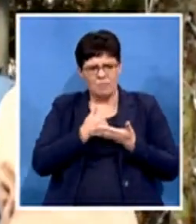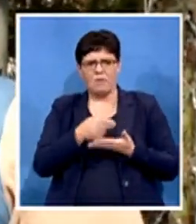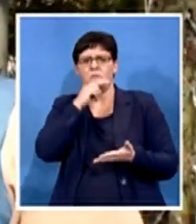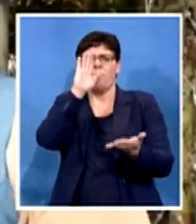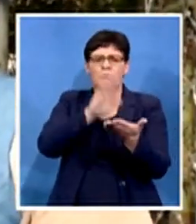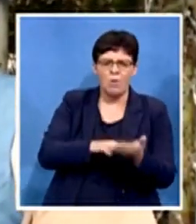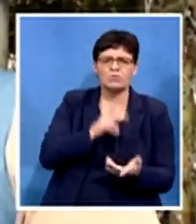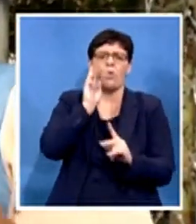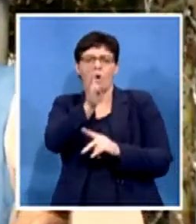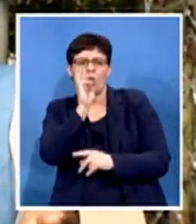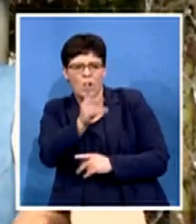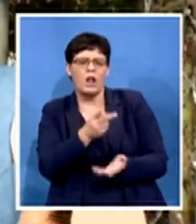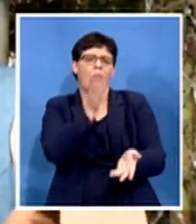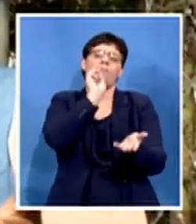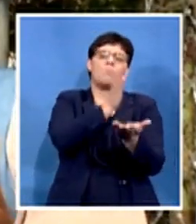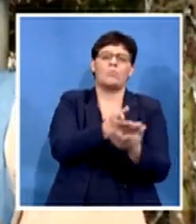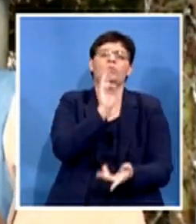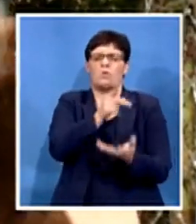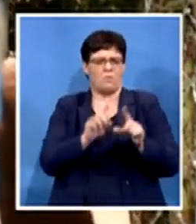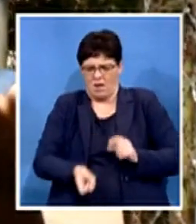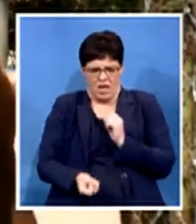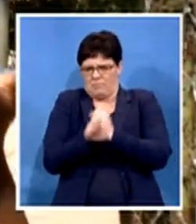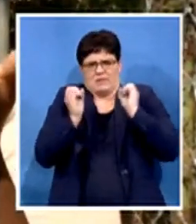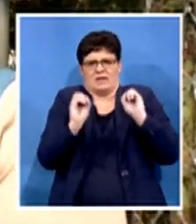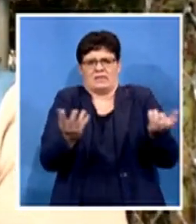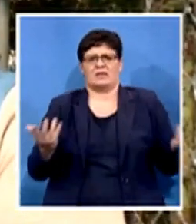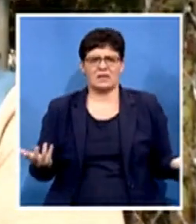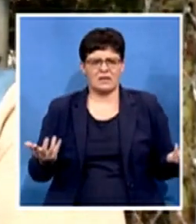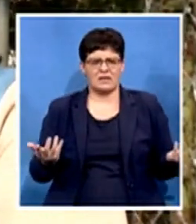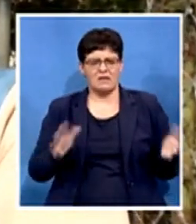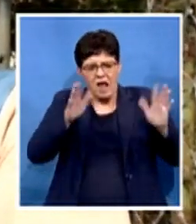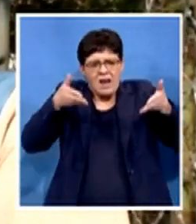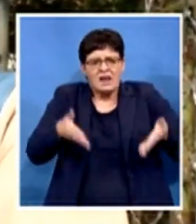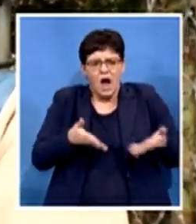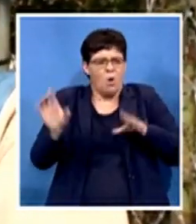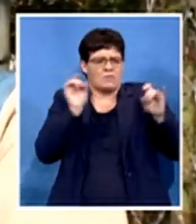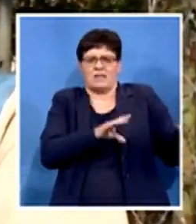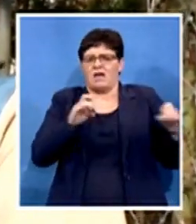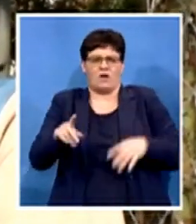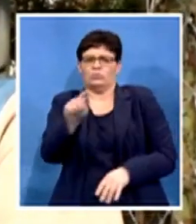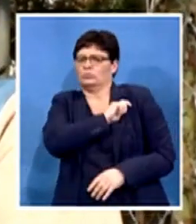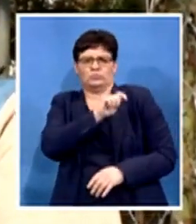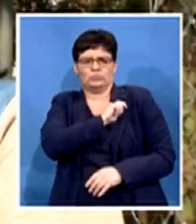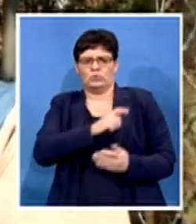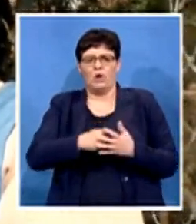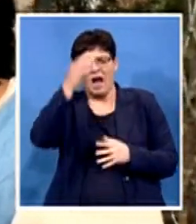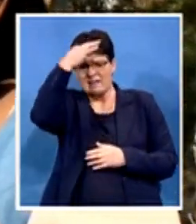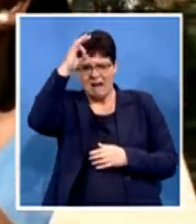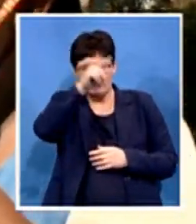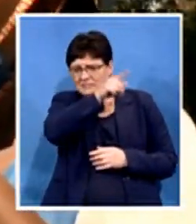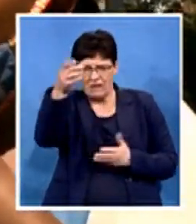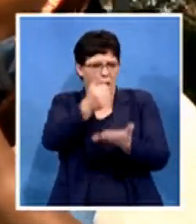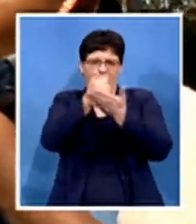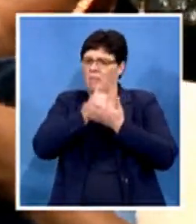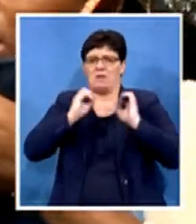fela ha ona batho ba kenang ho ona rona re dutseng tse re dutse ka mona ka mona ka mo go kulelang ka teng. So eo yona ha ya ntshwara handle ho hang, even ka